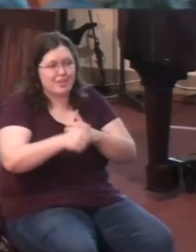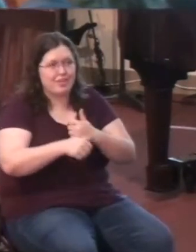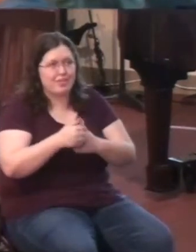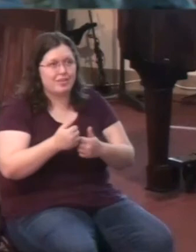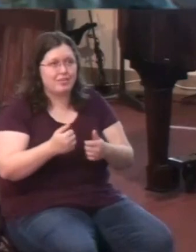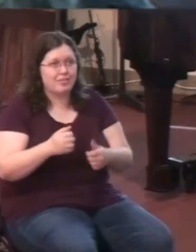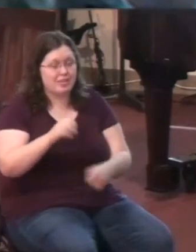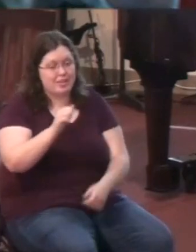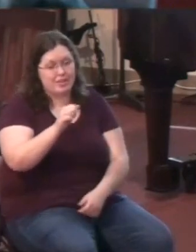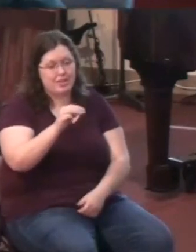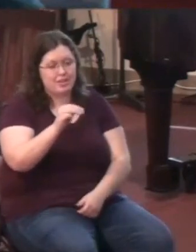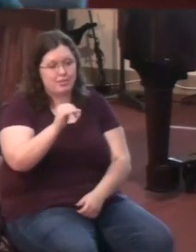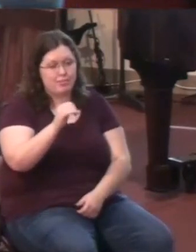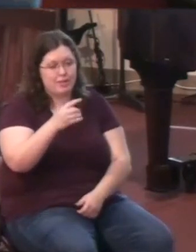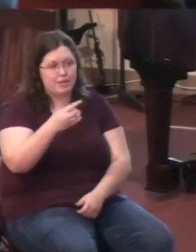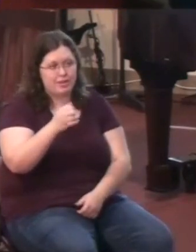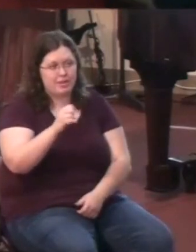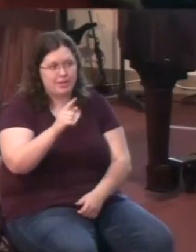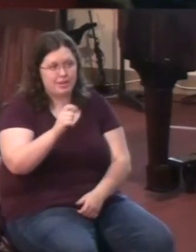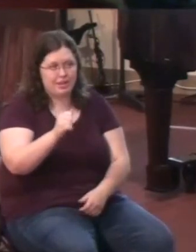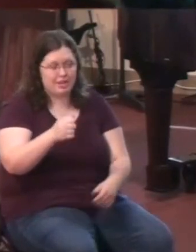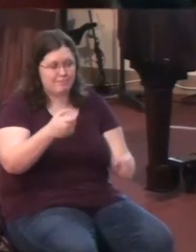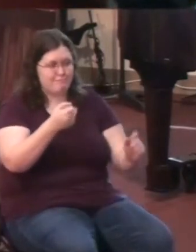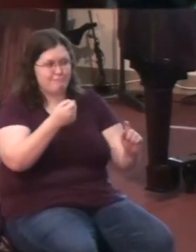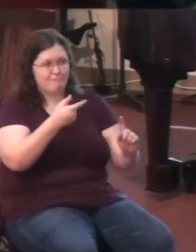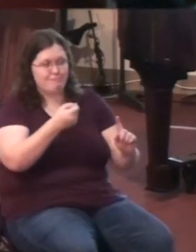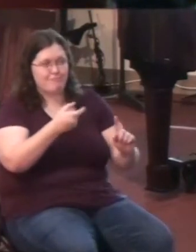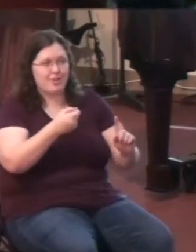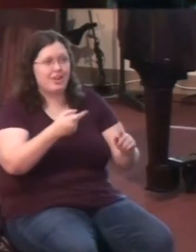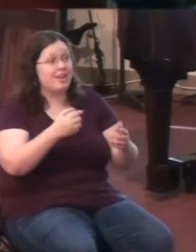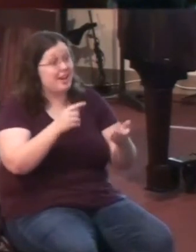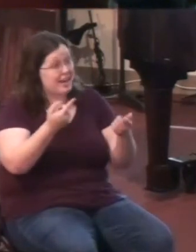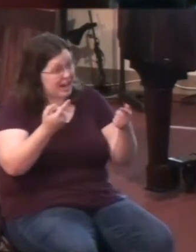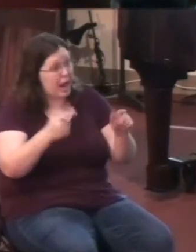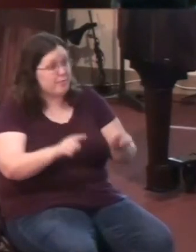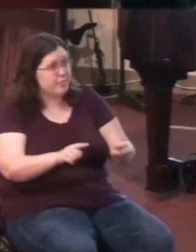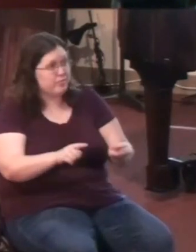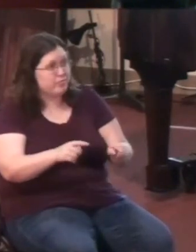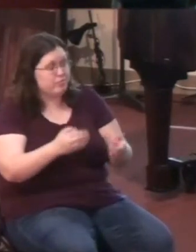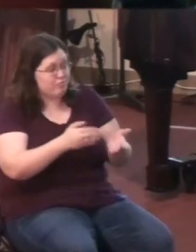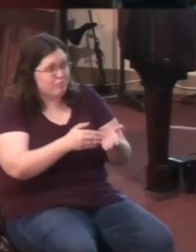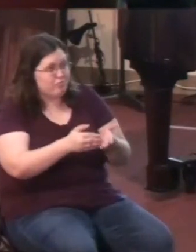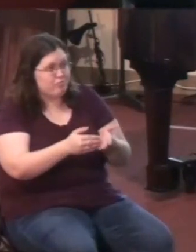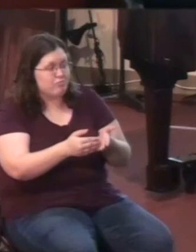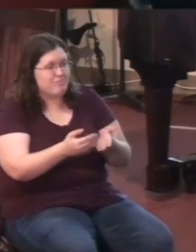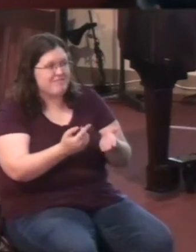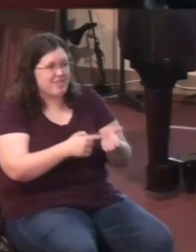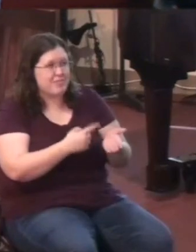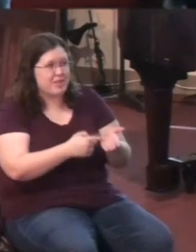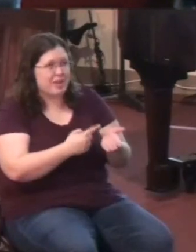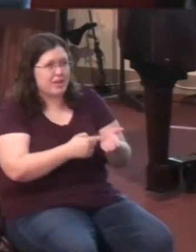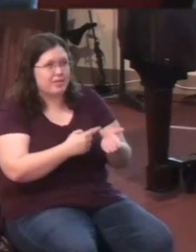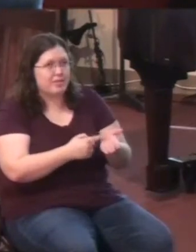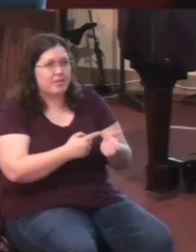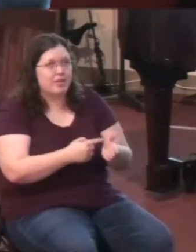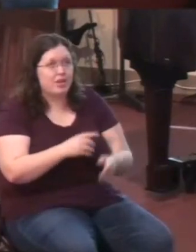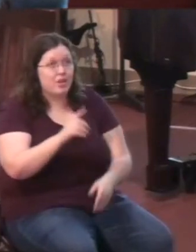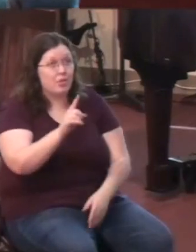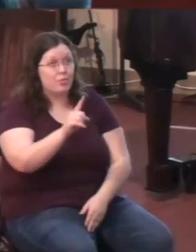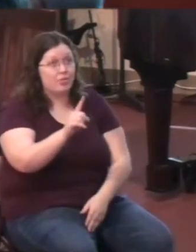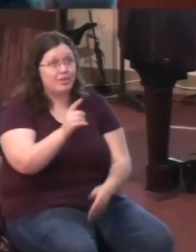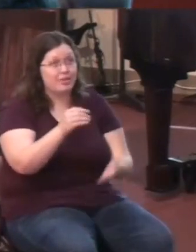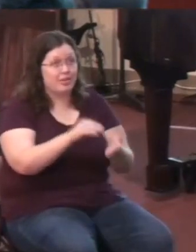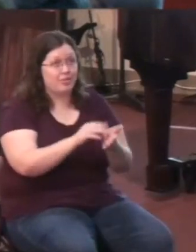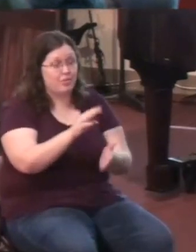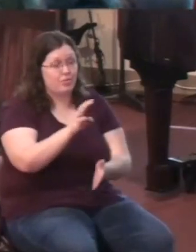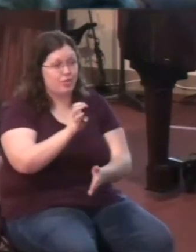amygdala gets triggered, which happens in most of us at times, is that there is a chemical bath of 1,400 chemicals